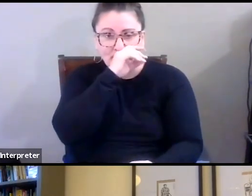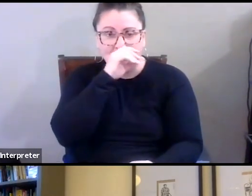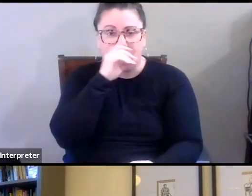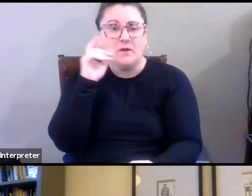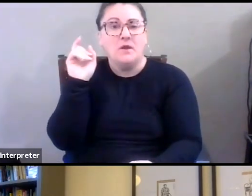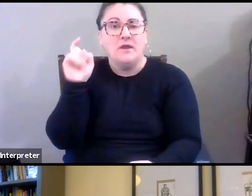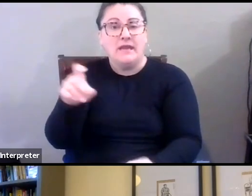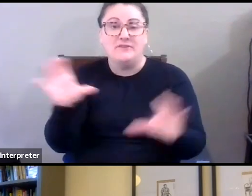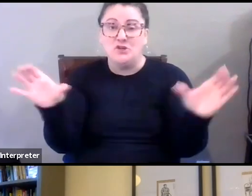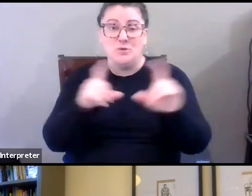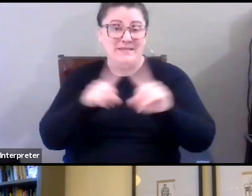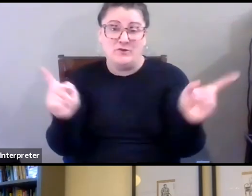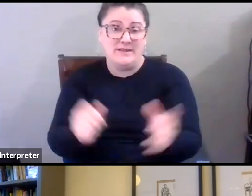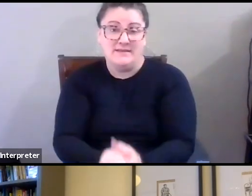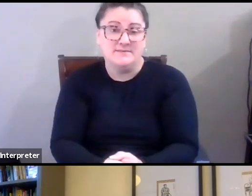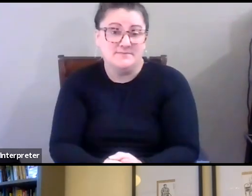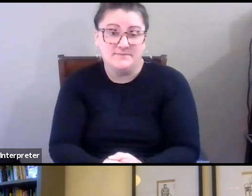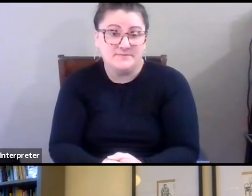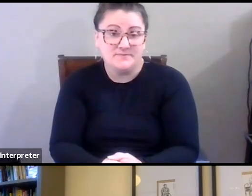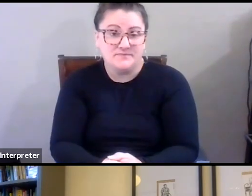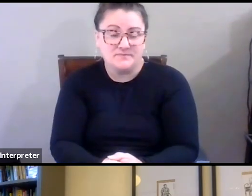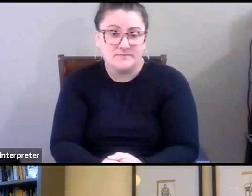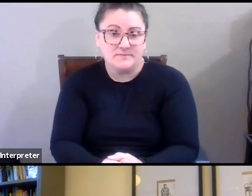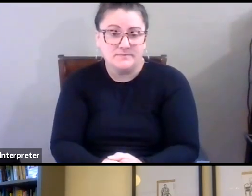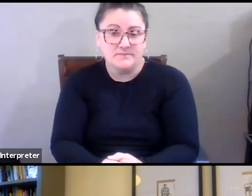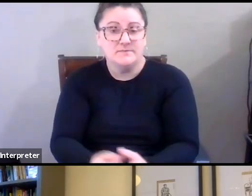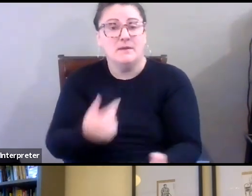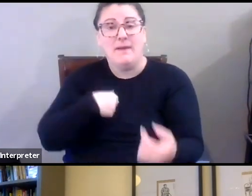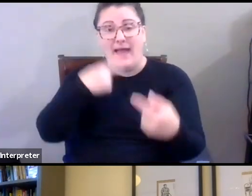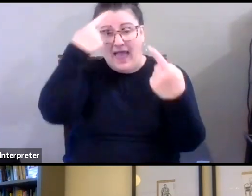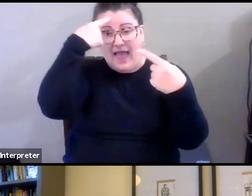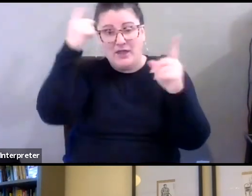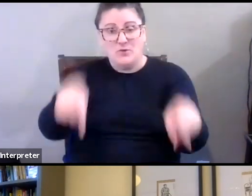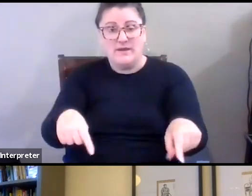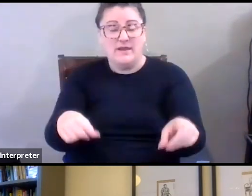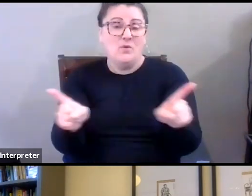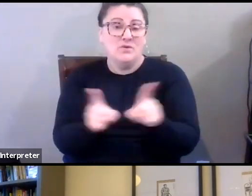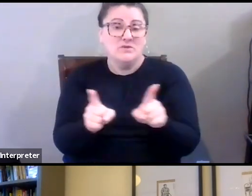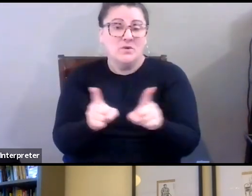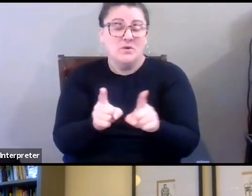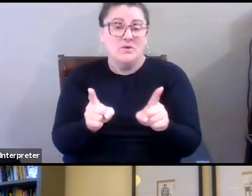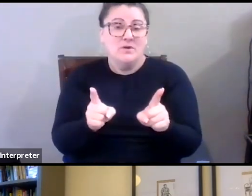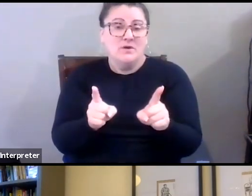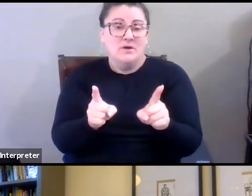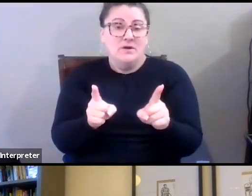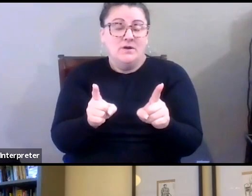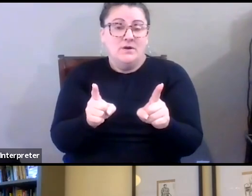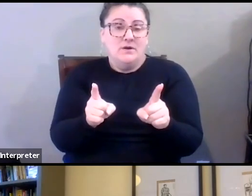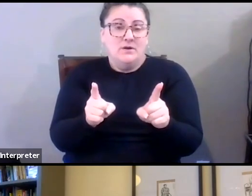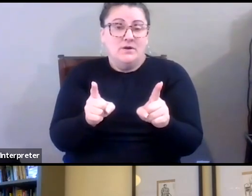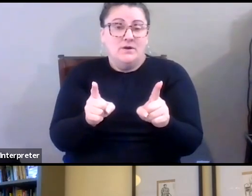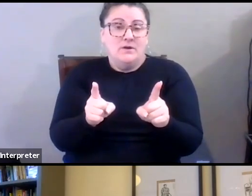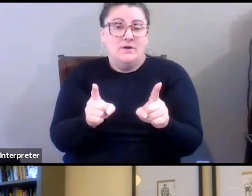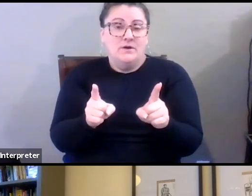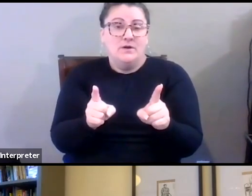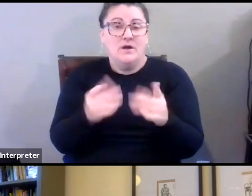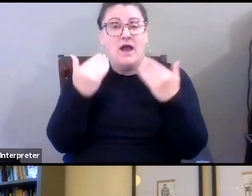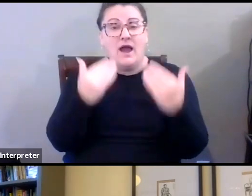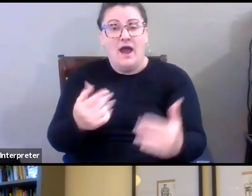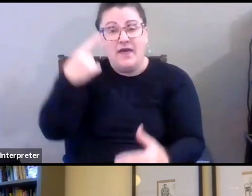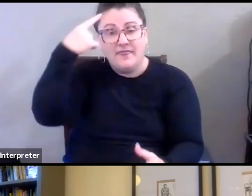going to have to do it differently. And I agree with that. I also, I do think that idea